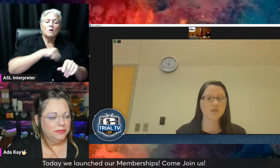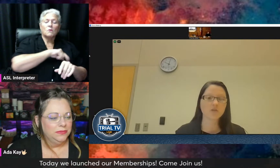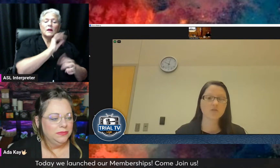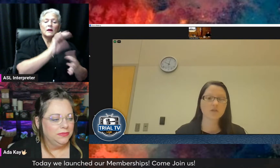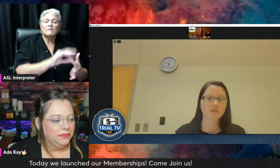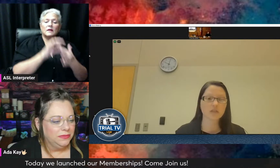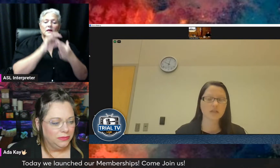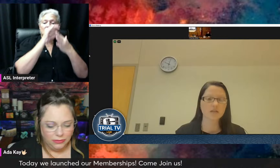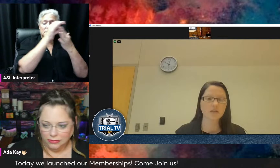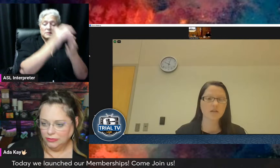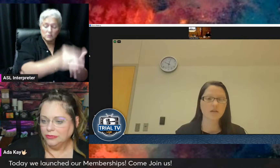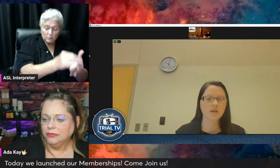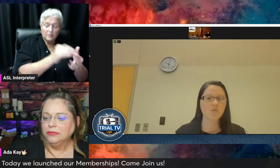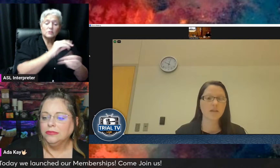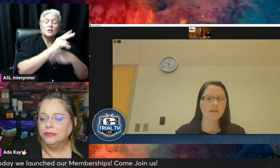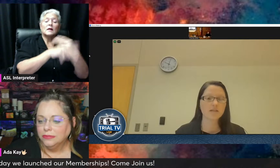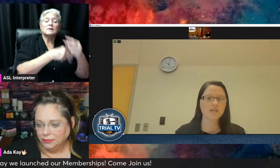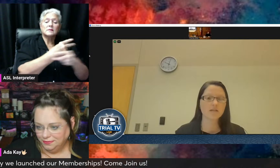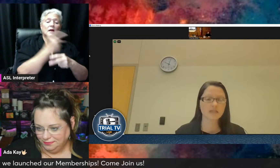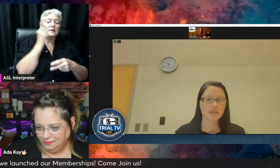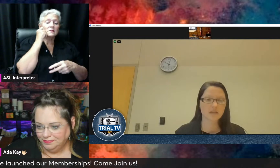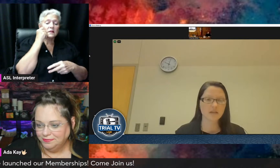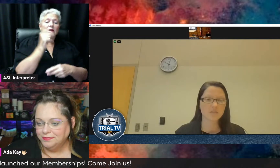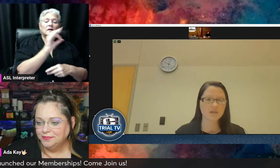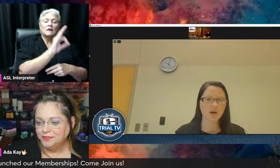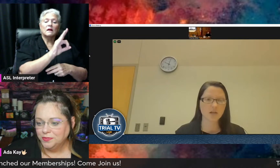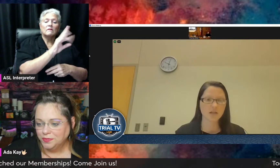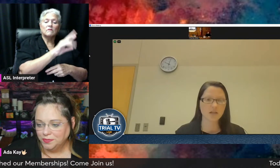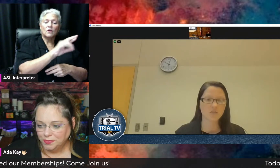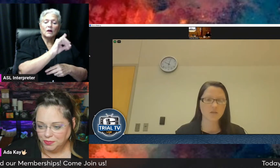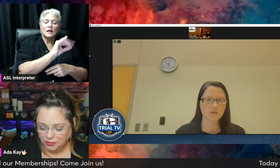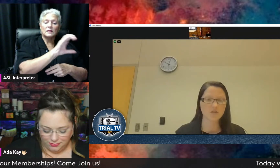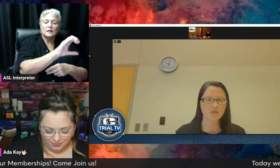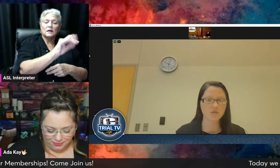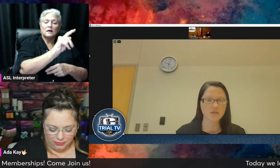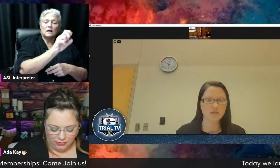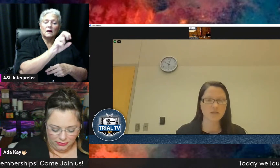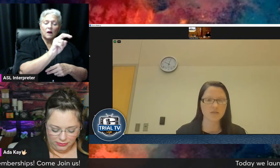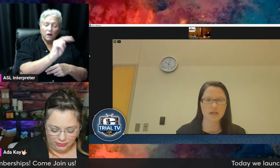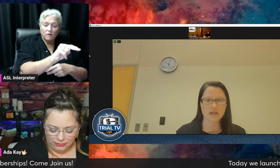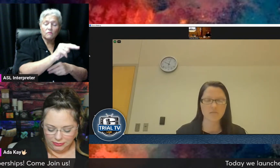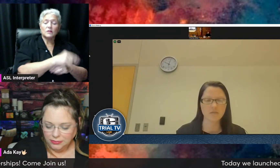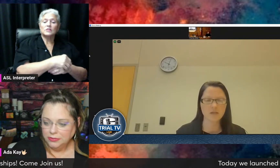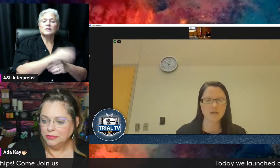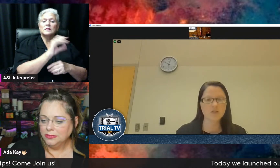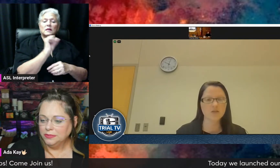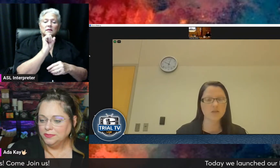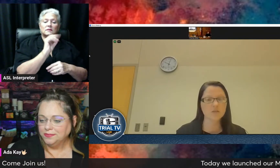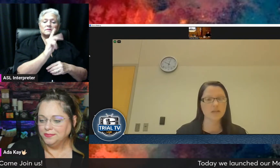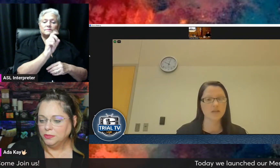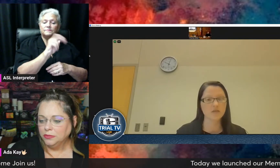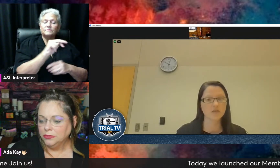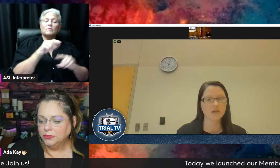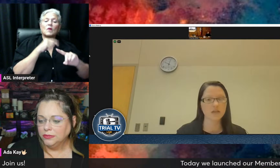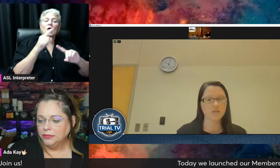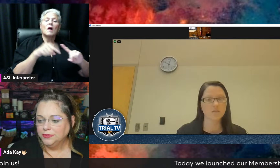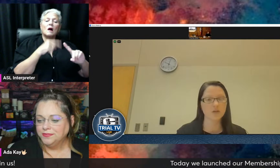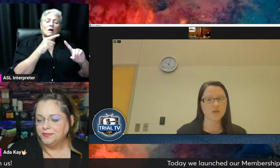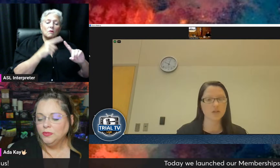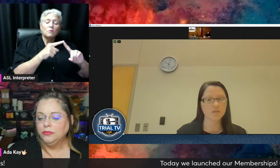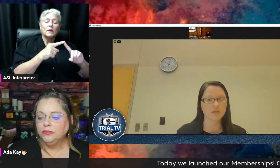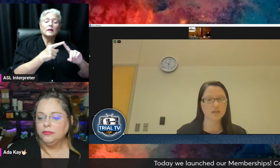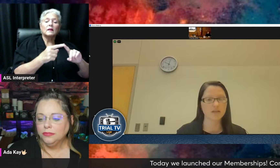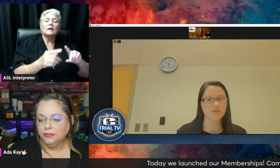known as friction ridge skin. When this skin comes in contact with the surface of an item, there's the potential that